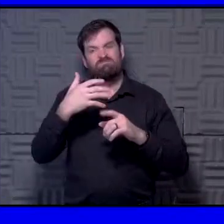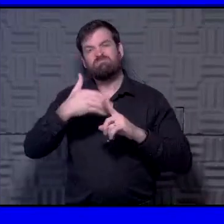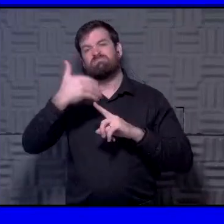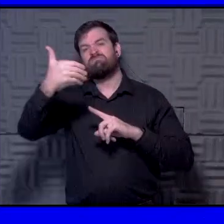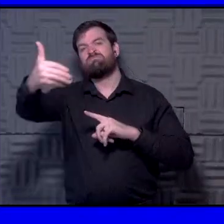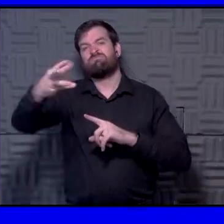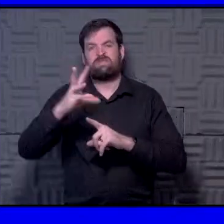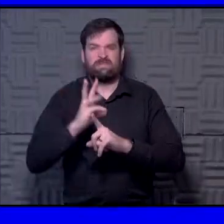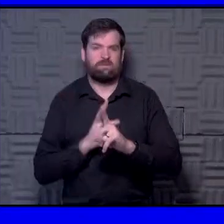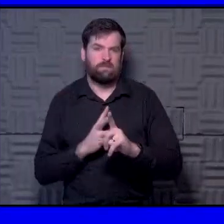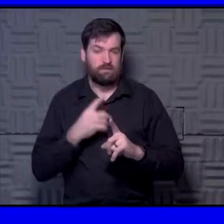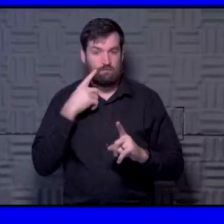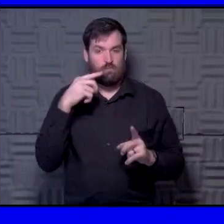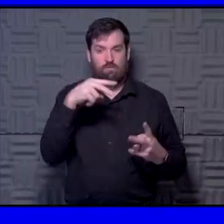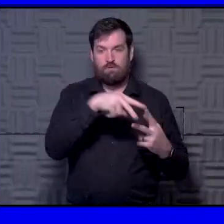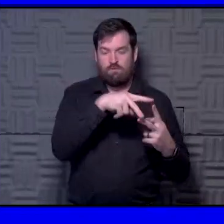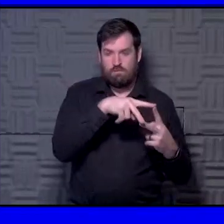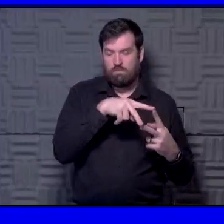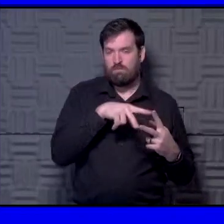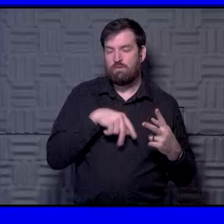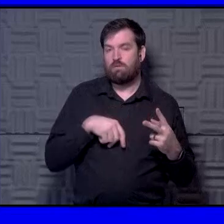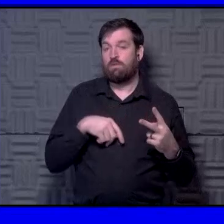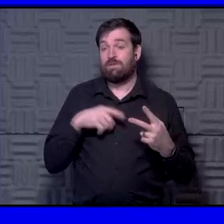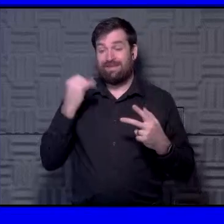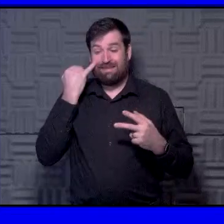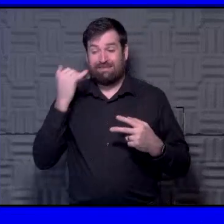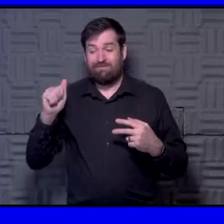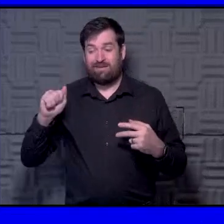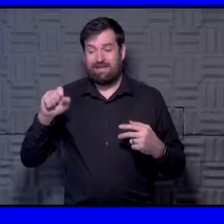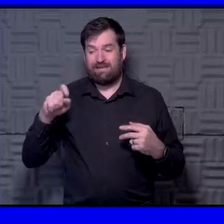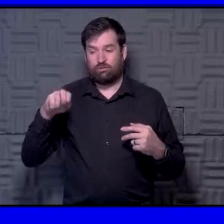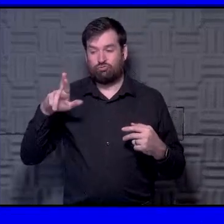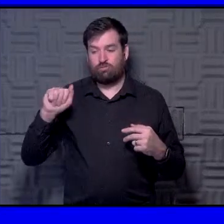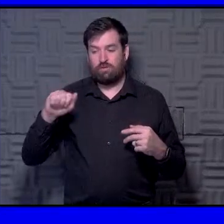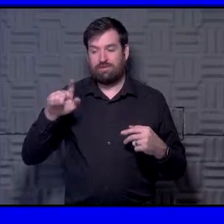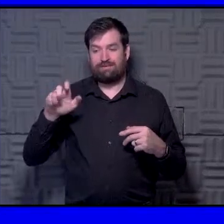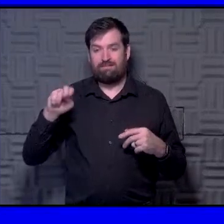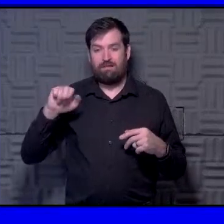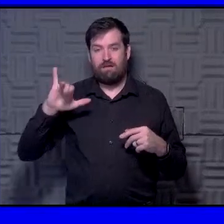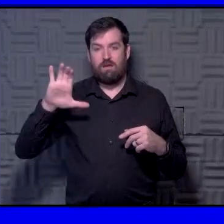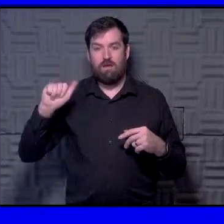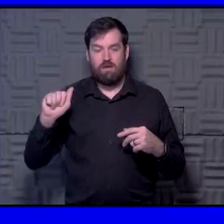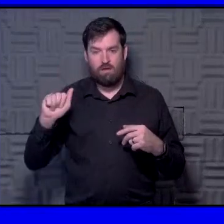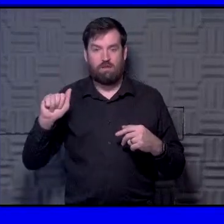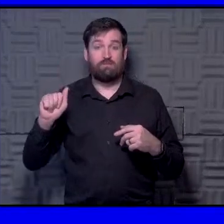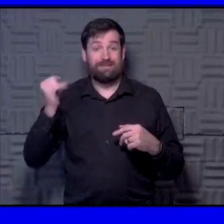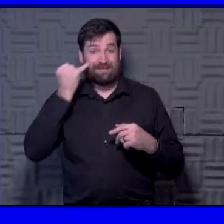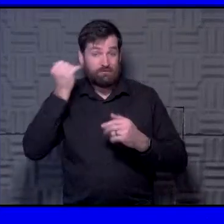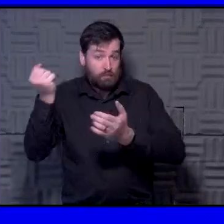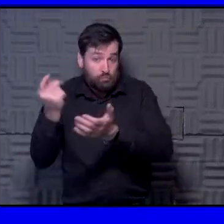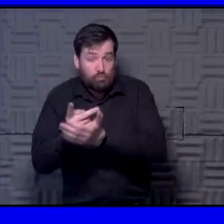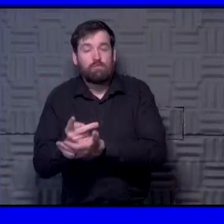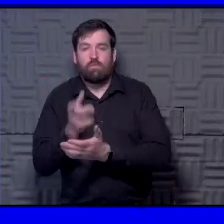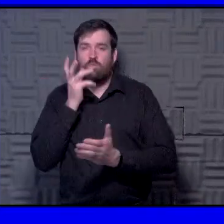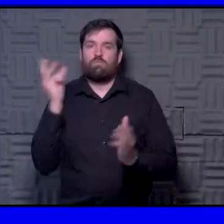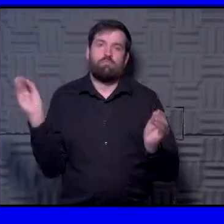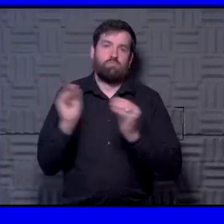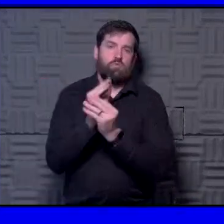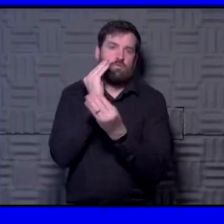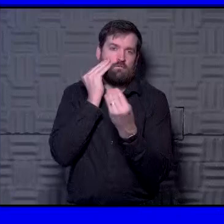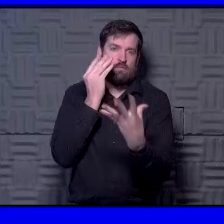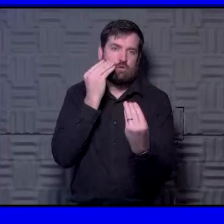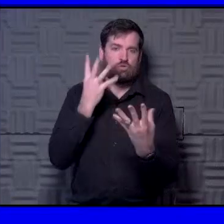least for those two vaccines. And then if AstraZeneca is approved, we'll have much more clear data, a much